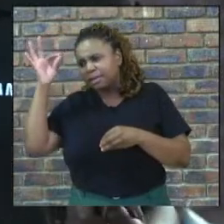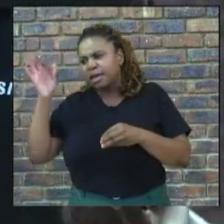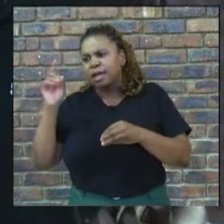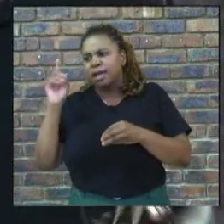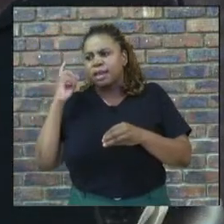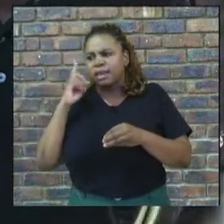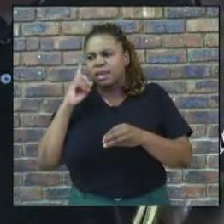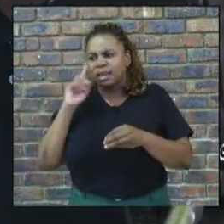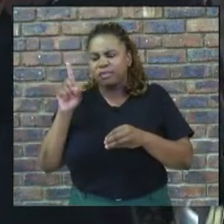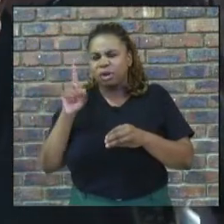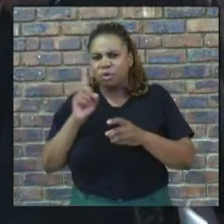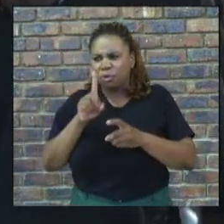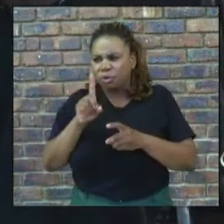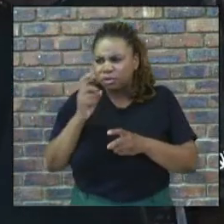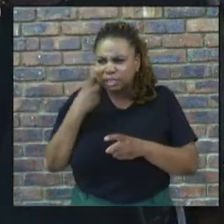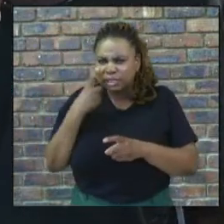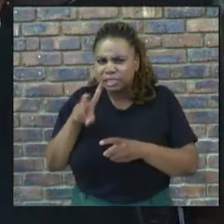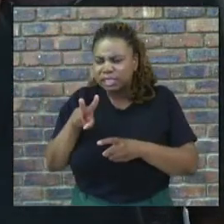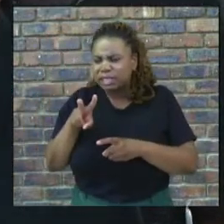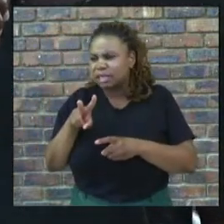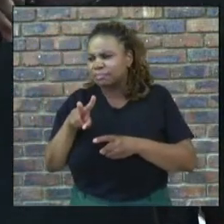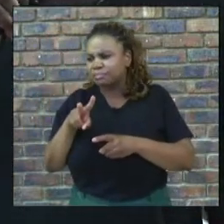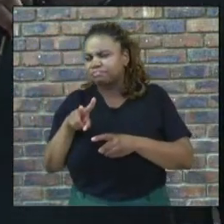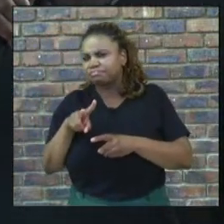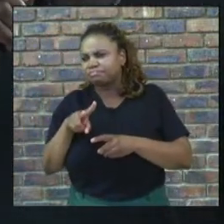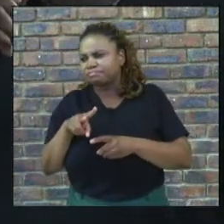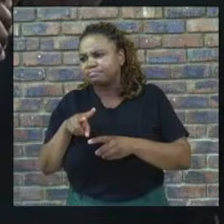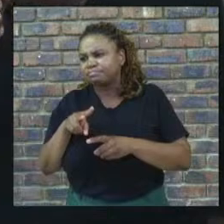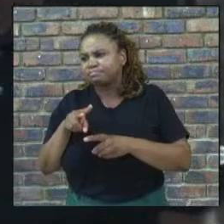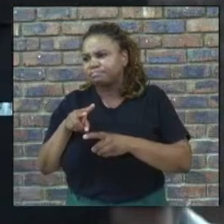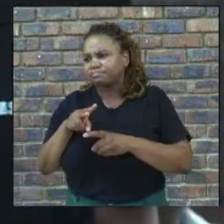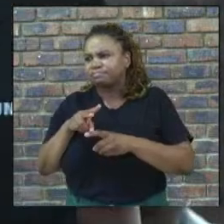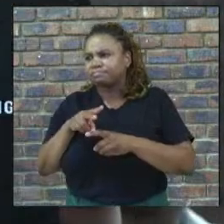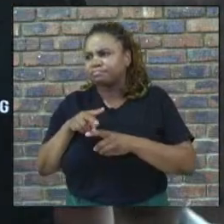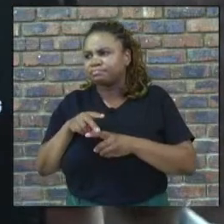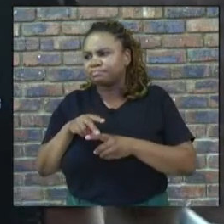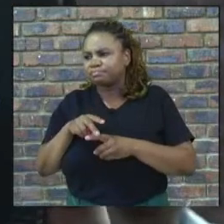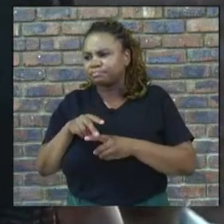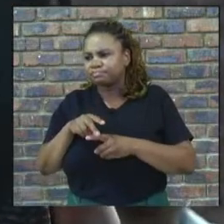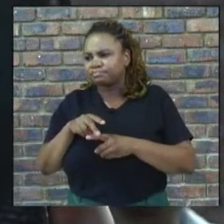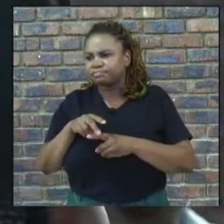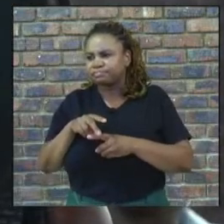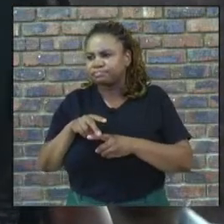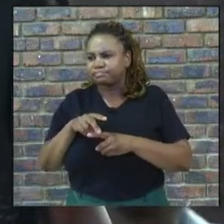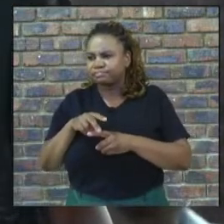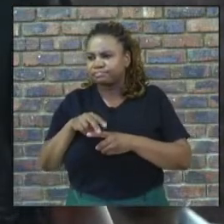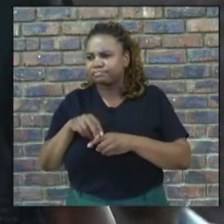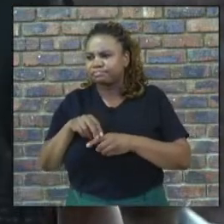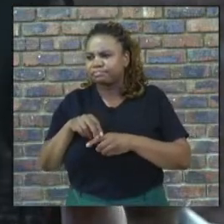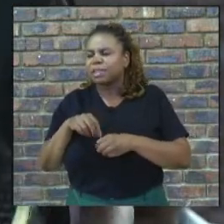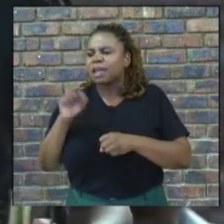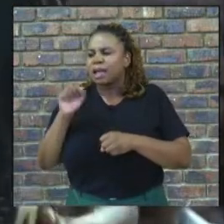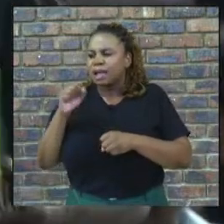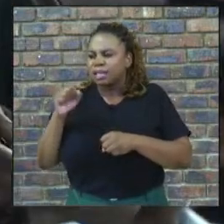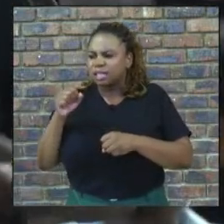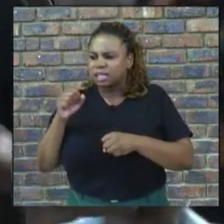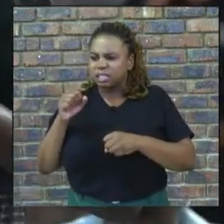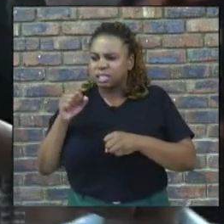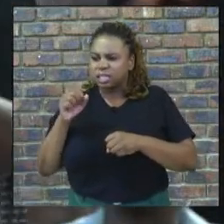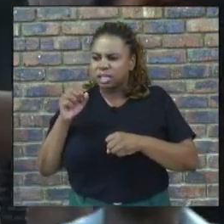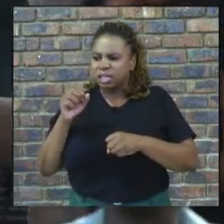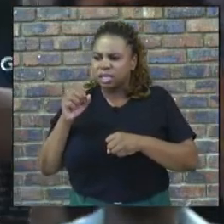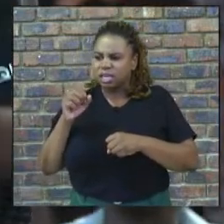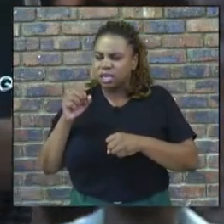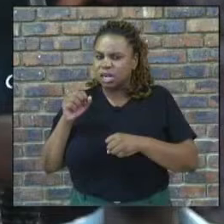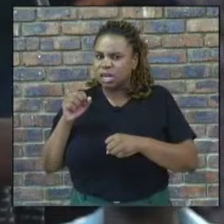laphana kukhulunywa ngendaba ze forum. Yes, the forum must be there so that the forum izokhona ukuthi